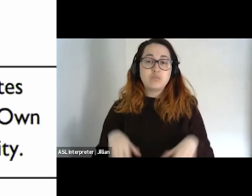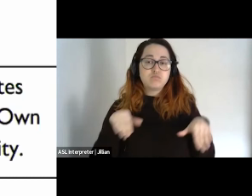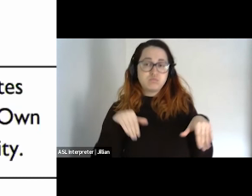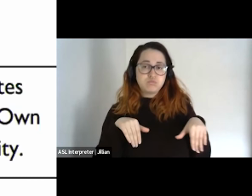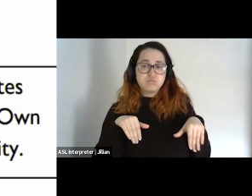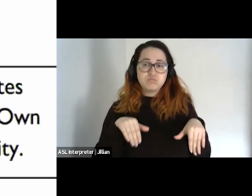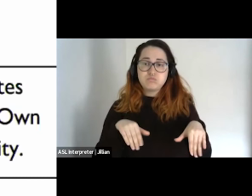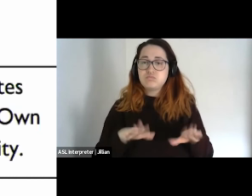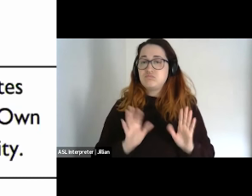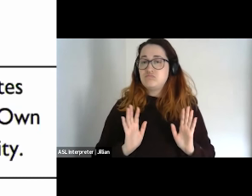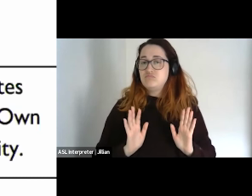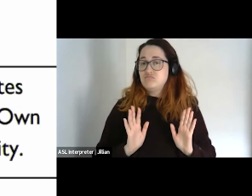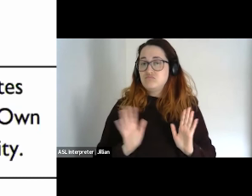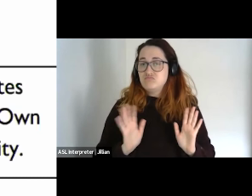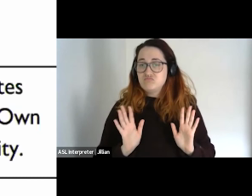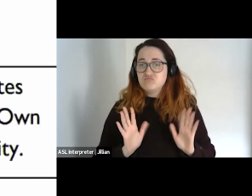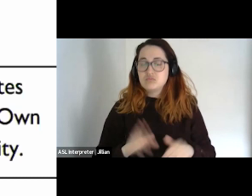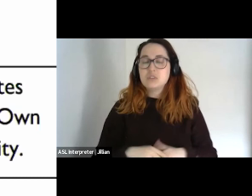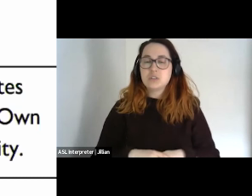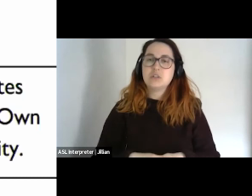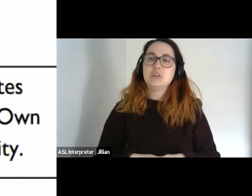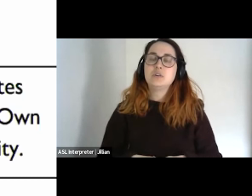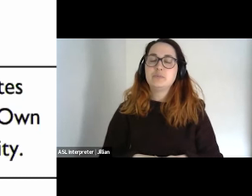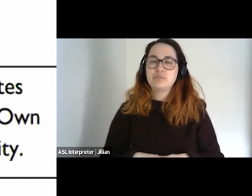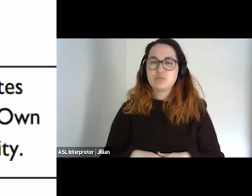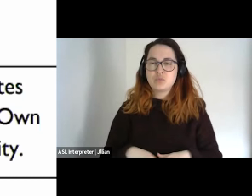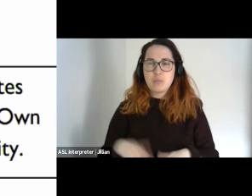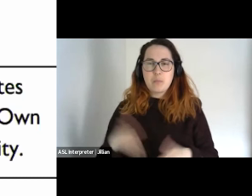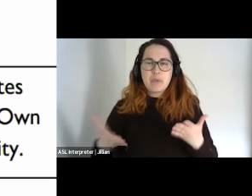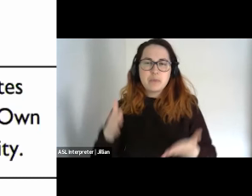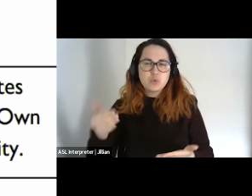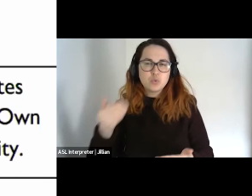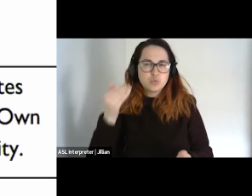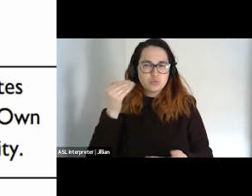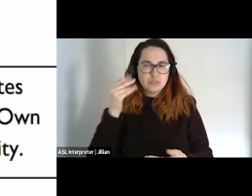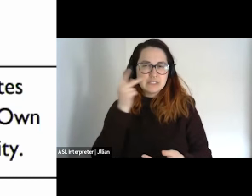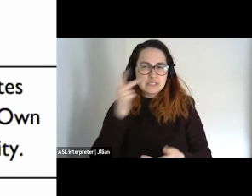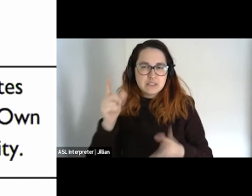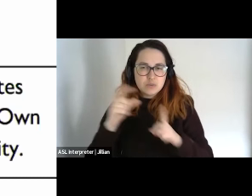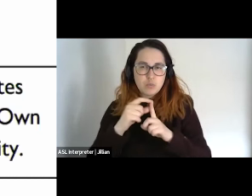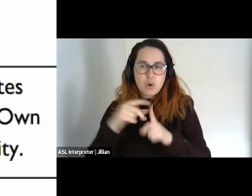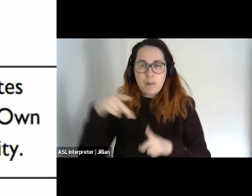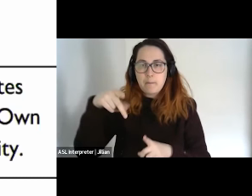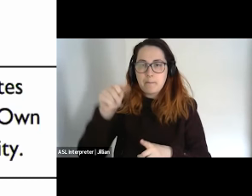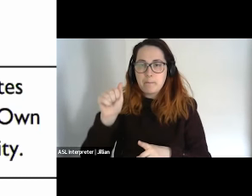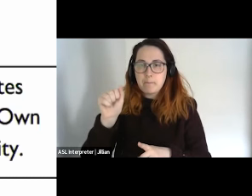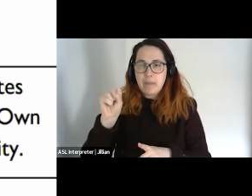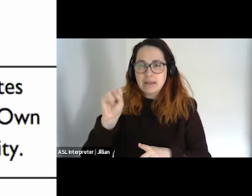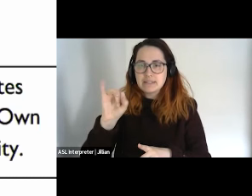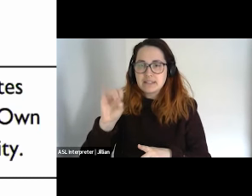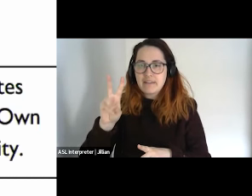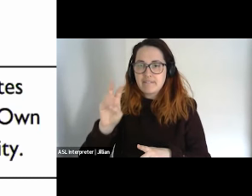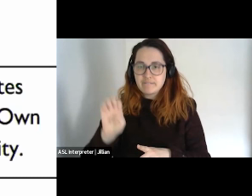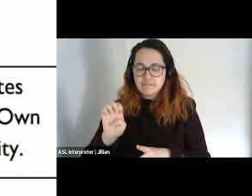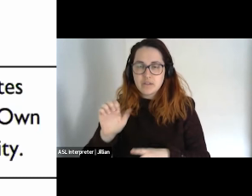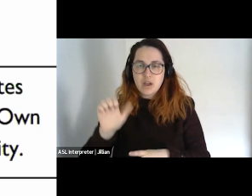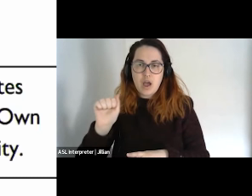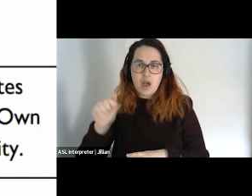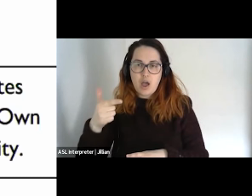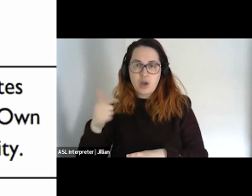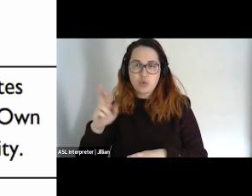rights. You've probably also heard of passive aggressive. This is where someone is essentially being aggressive, but in a passive